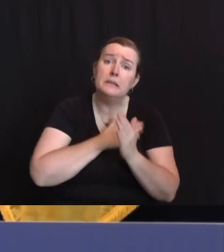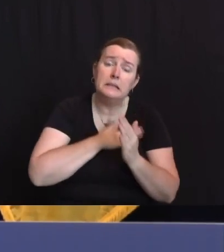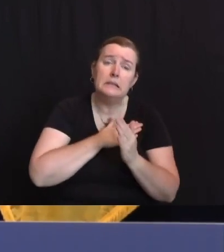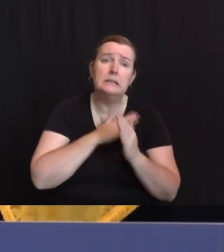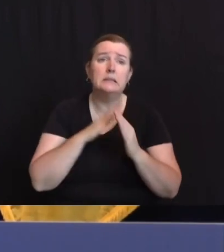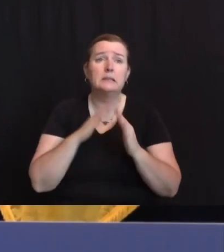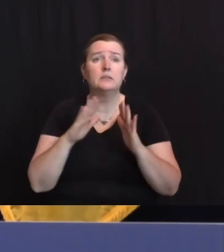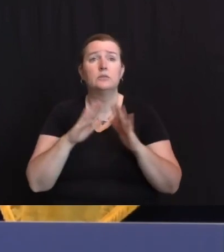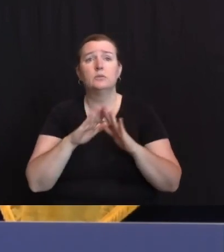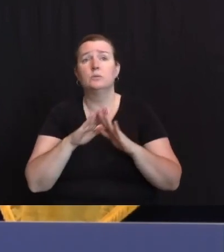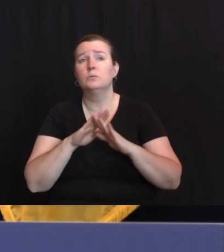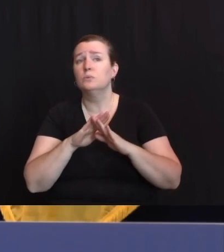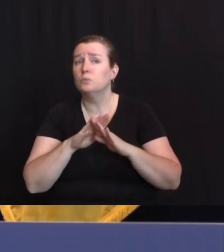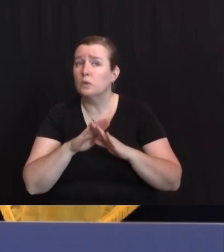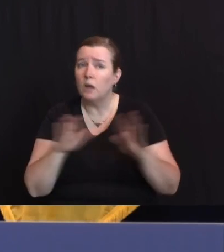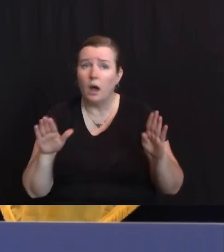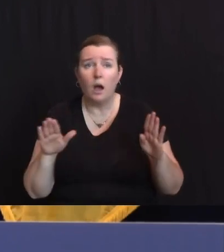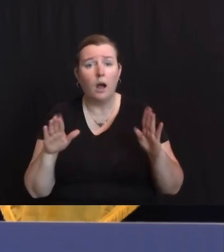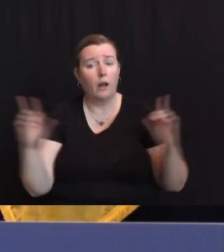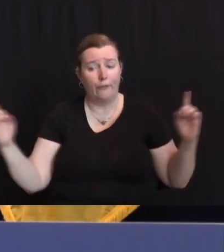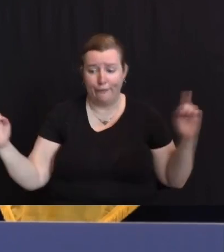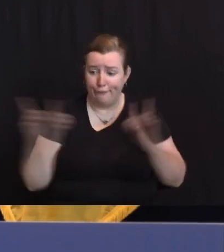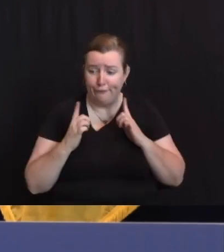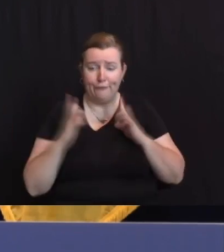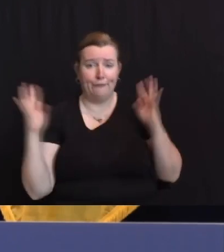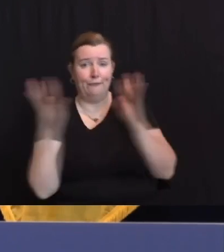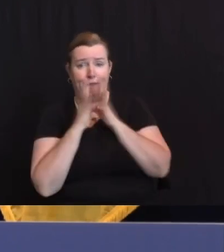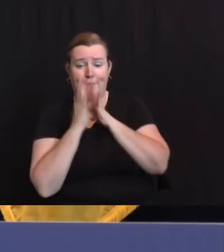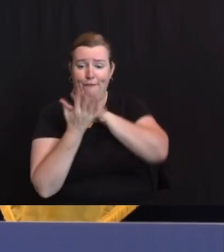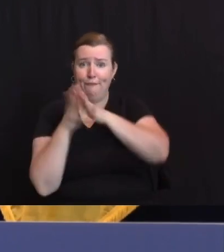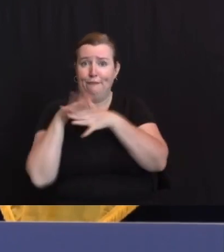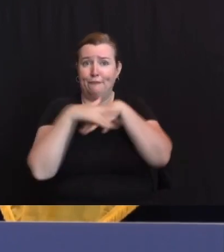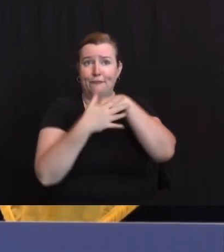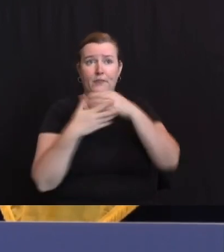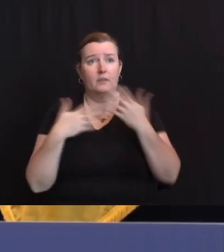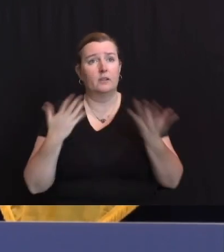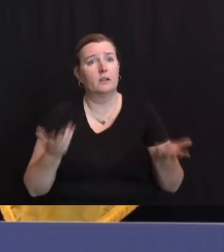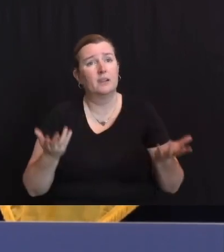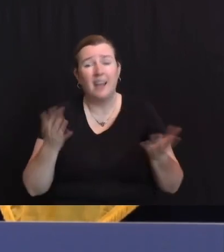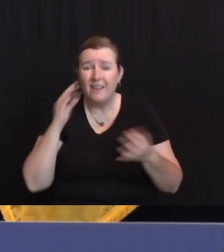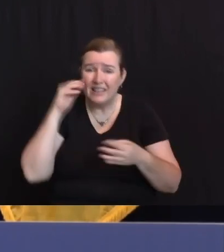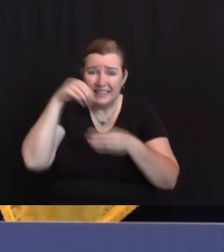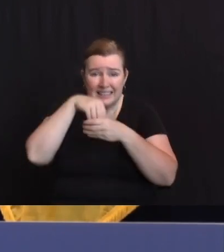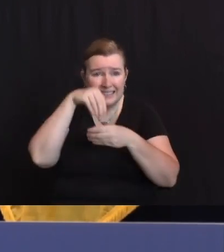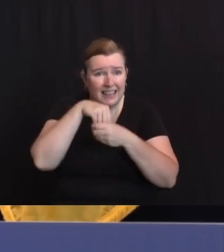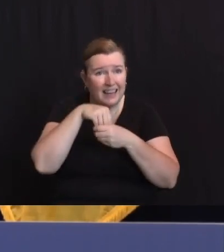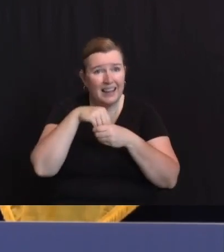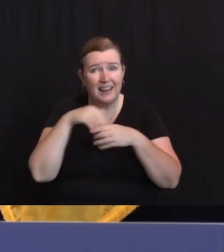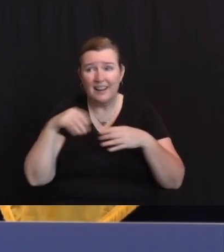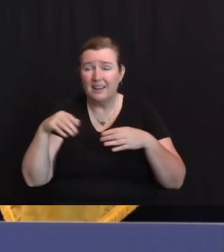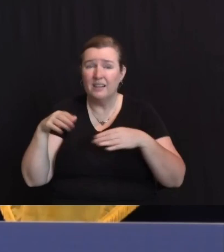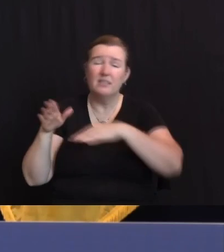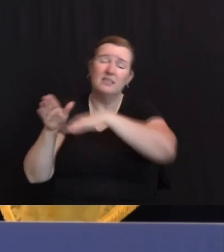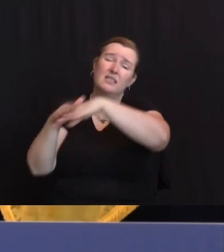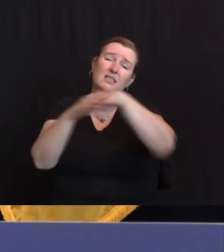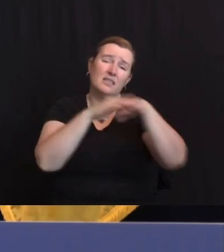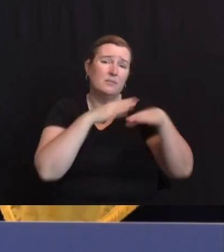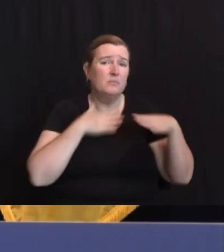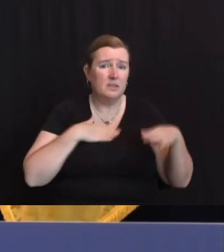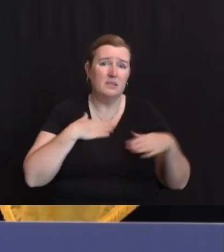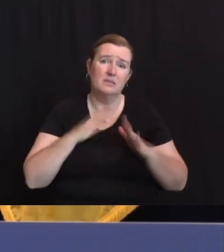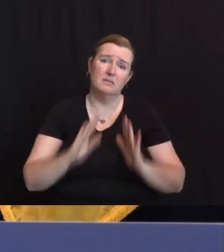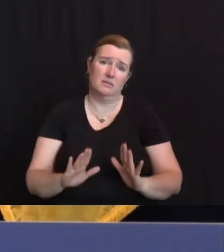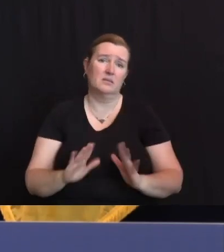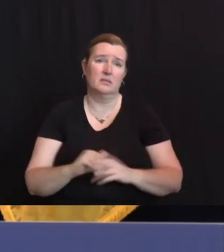face coverings, especially indoors. That's the big source right now of our challenge. And more on all that as we